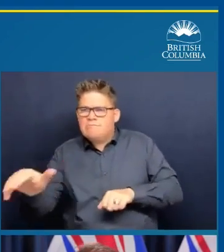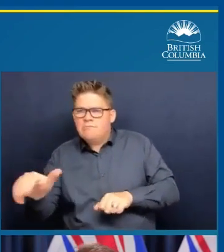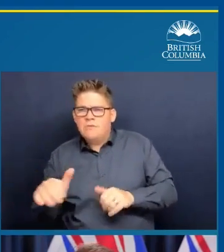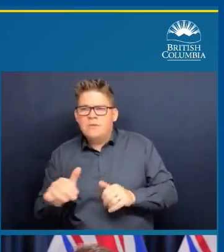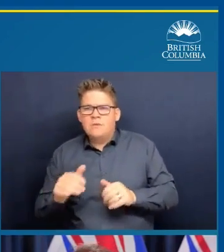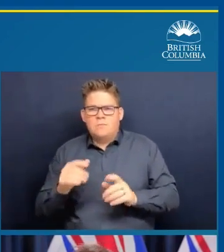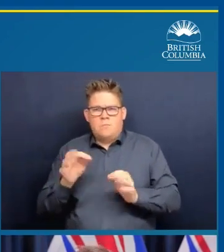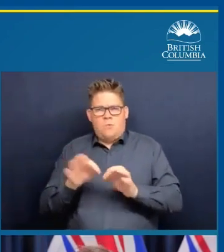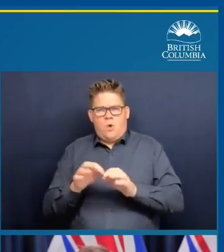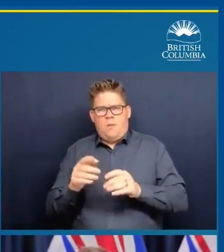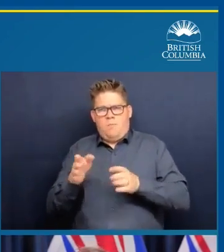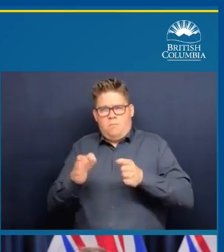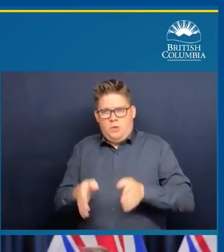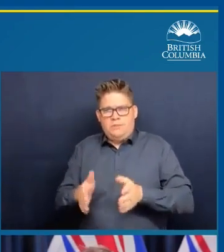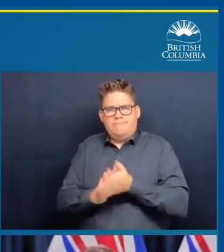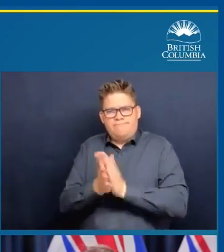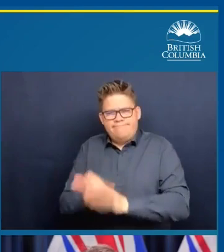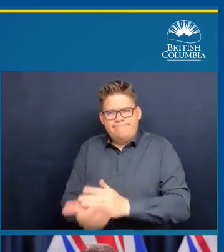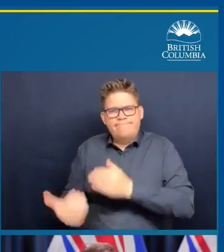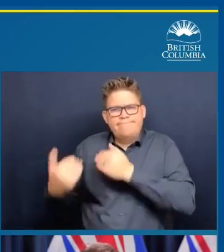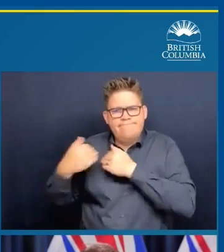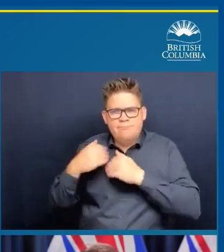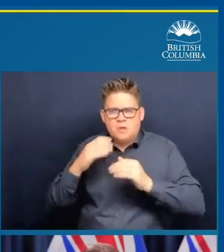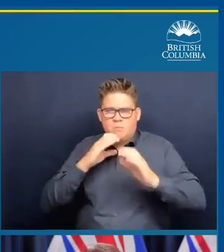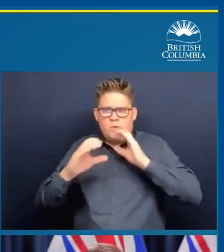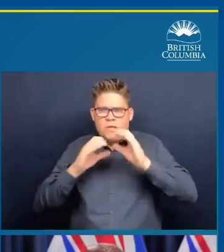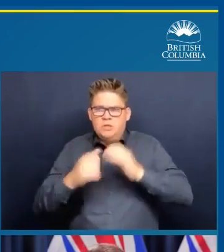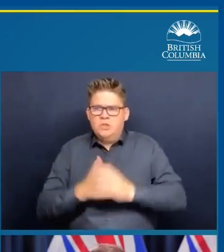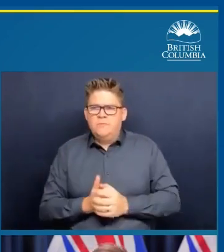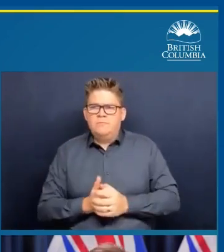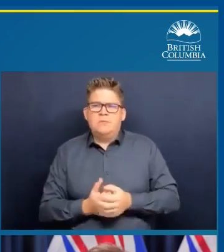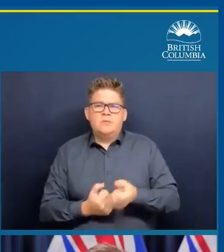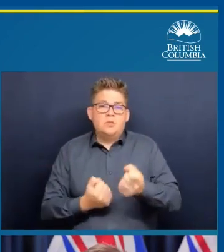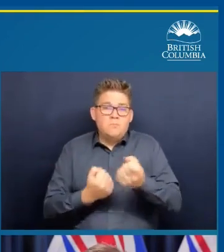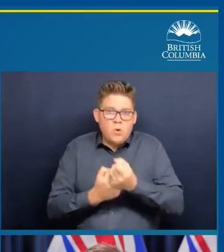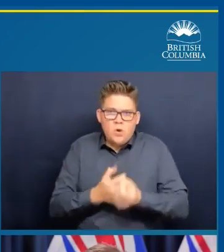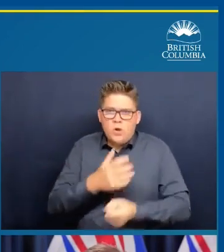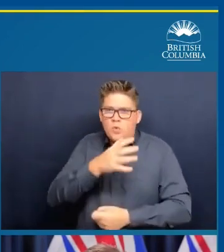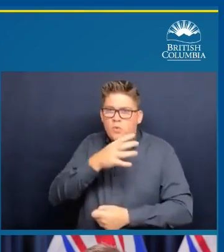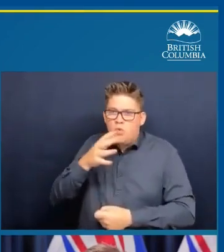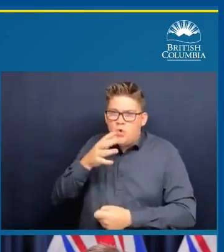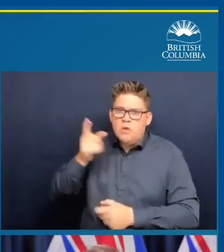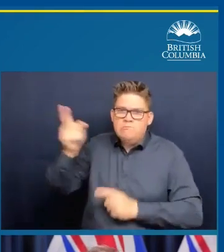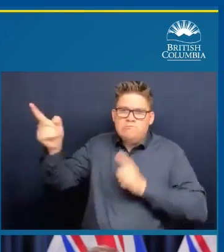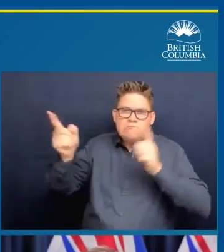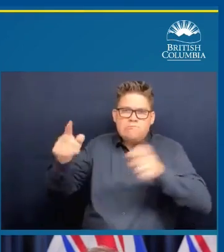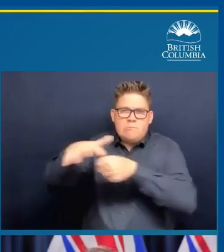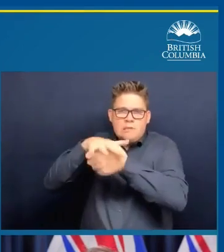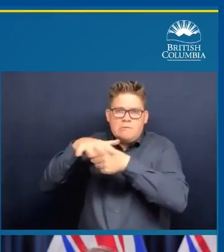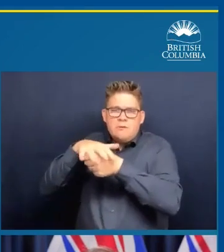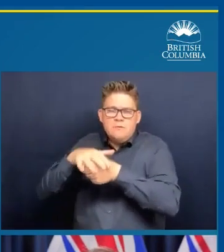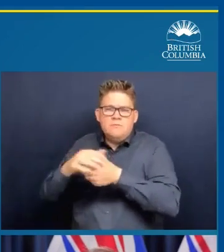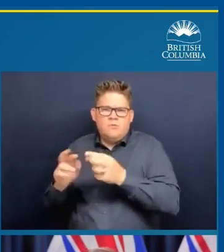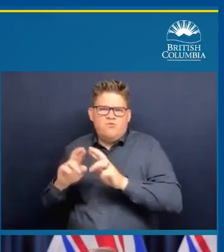remote care, and all of the investments we've made in patient transport. Next slide.